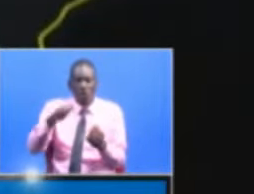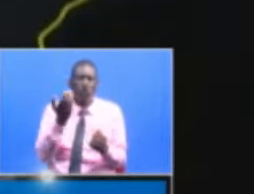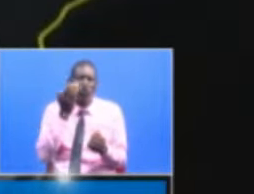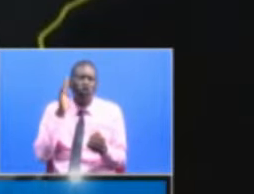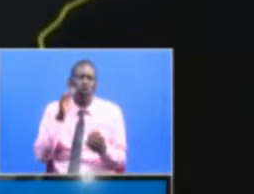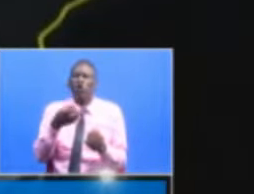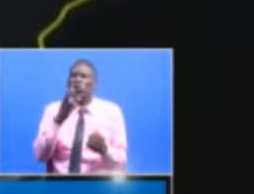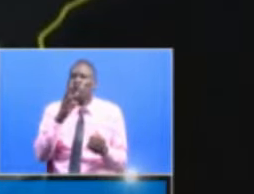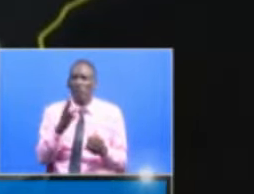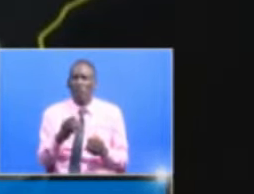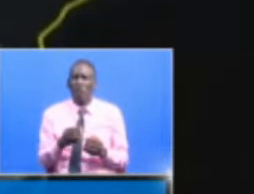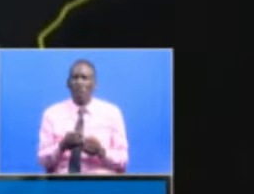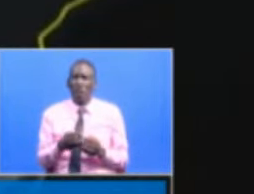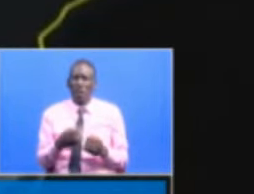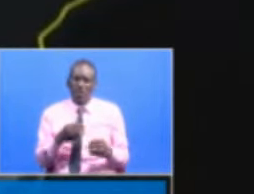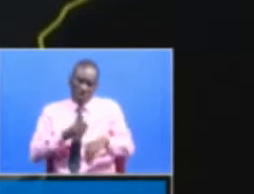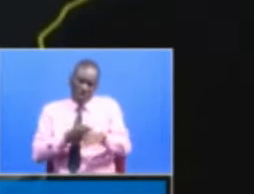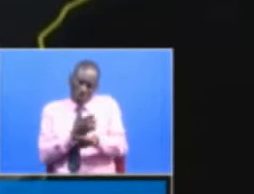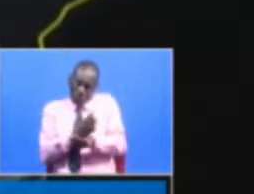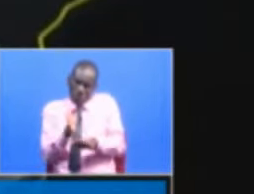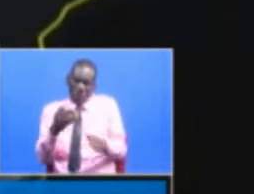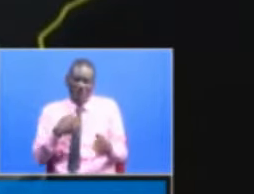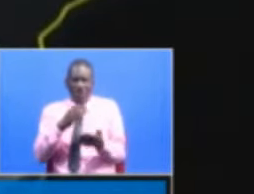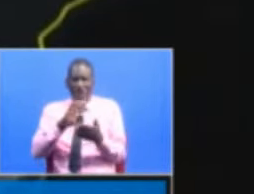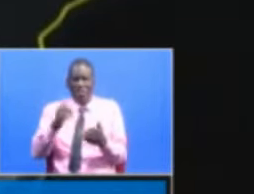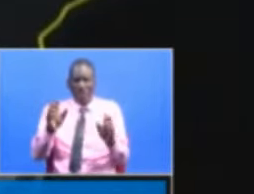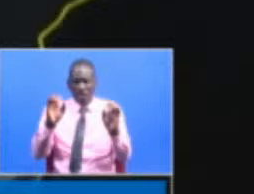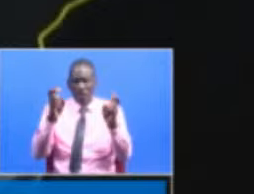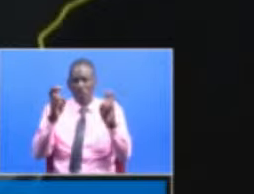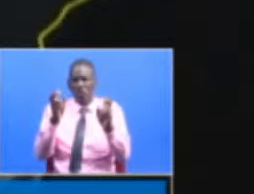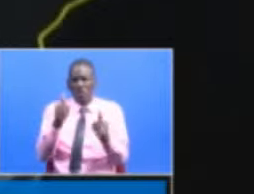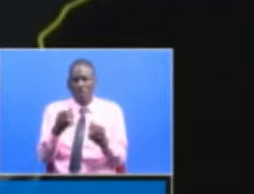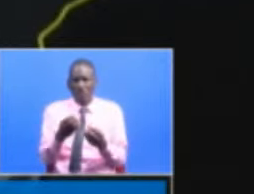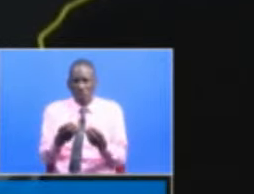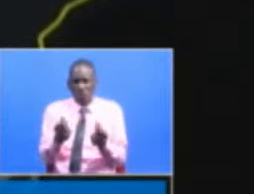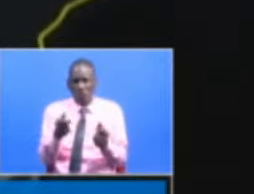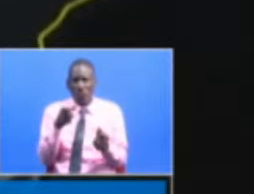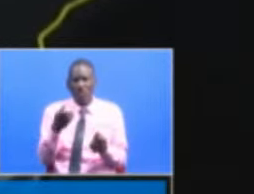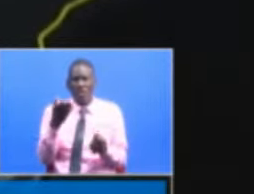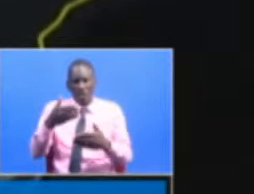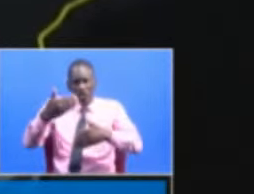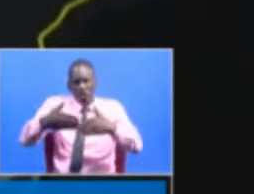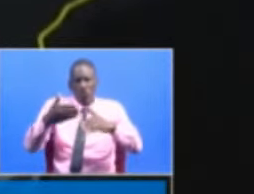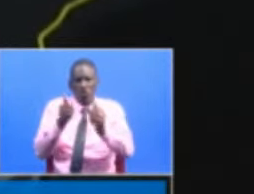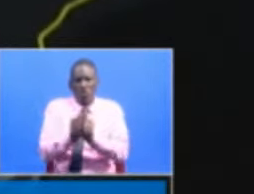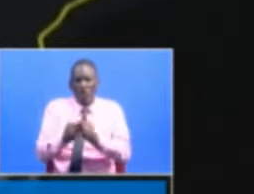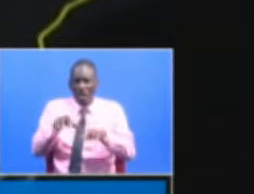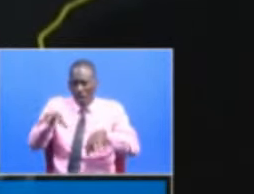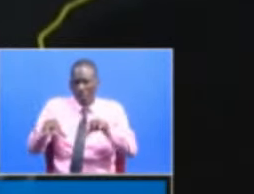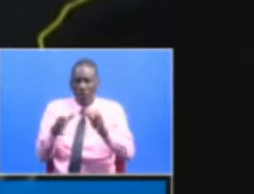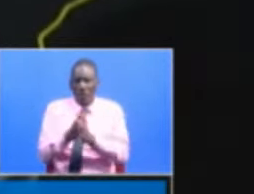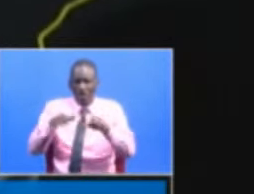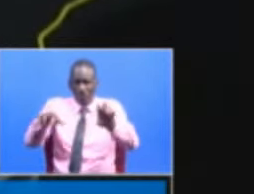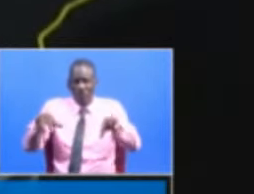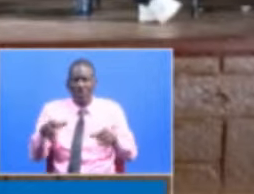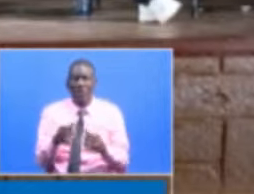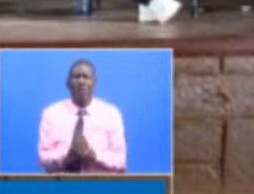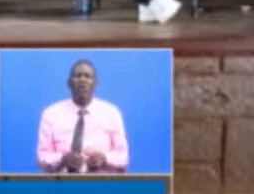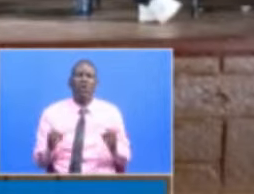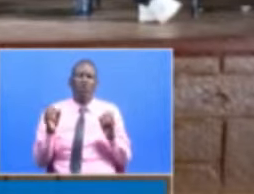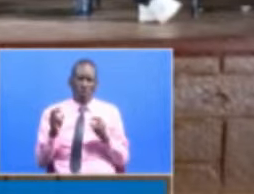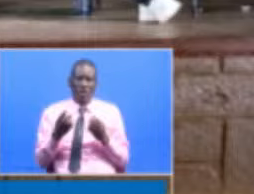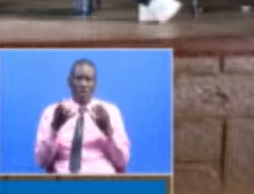I'm pressed for time, I know, but yeah. Other issues that we can also handle in relation to livestock and agriculture. Okay. Yeah. So